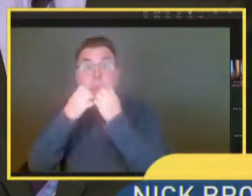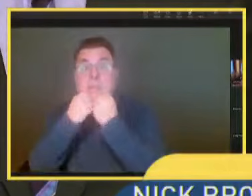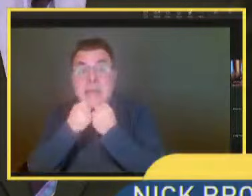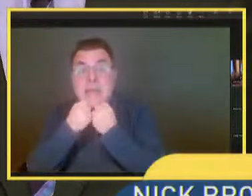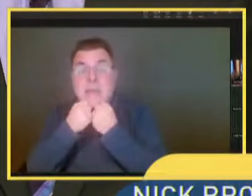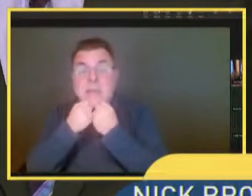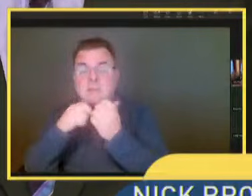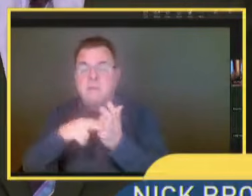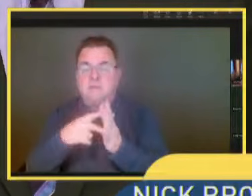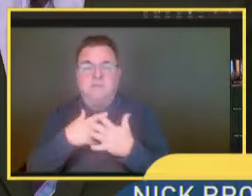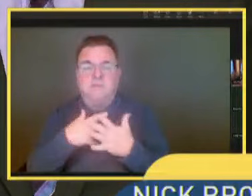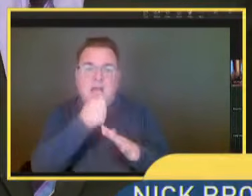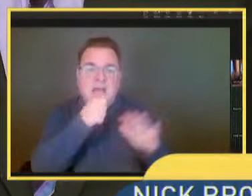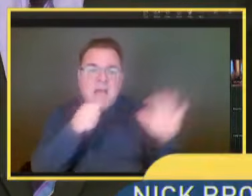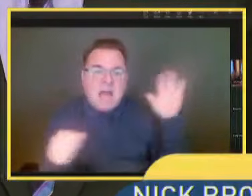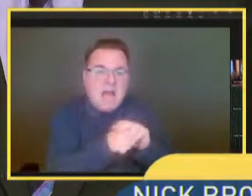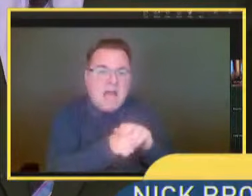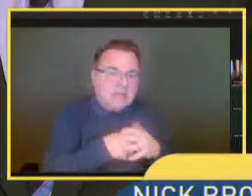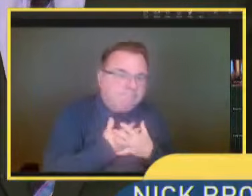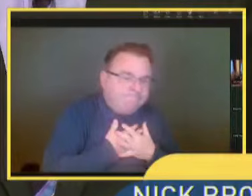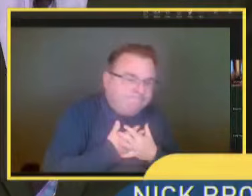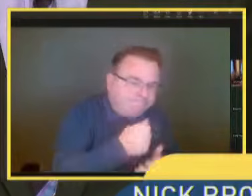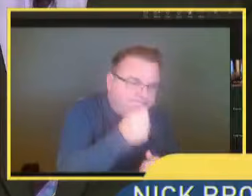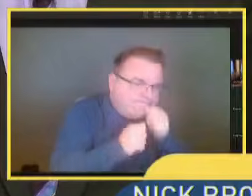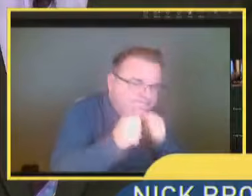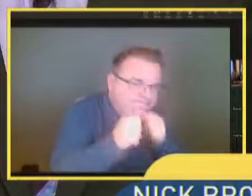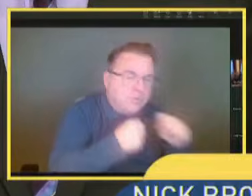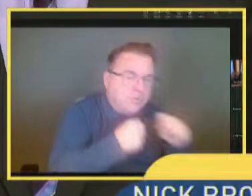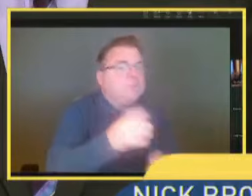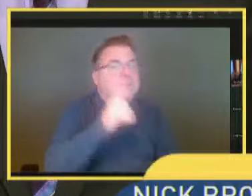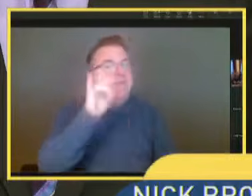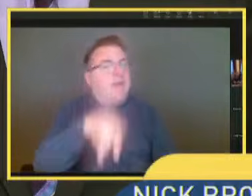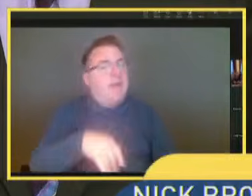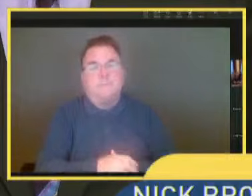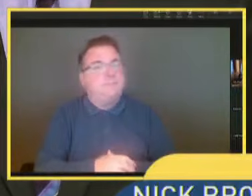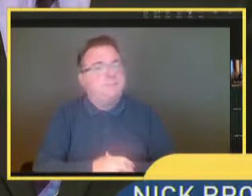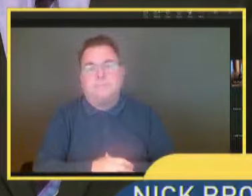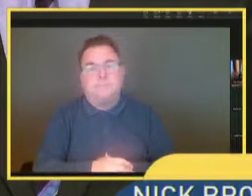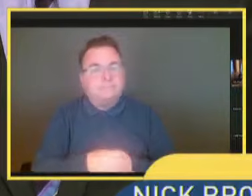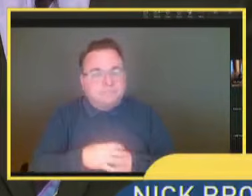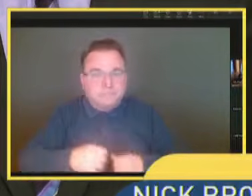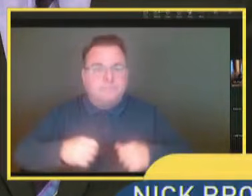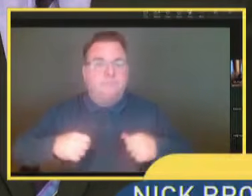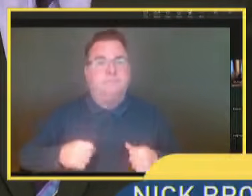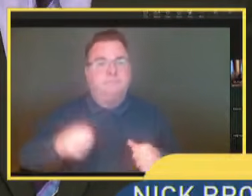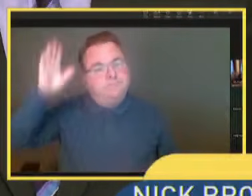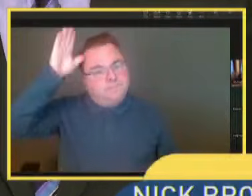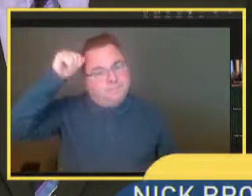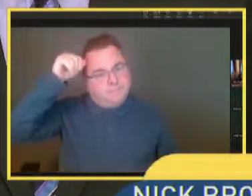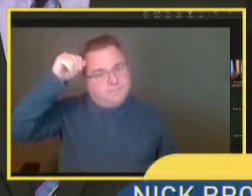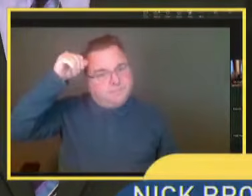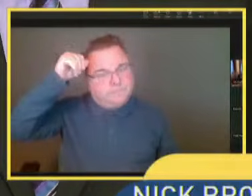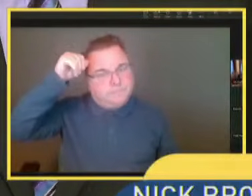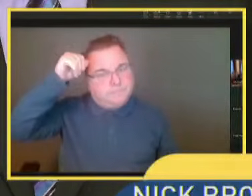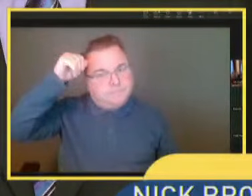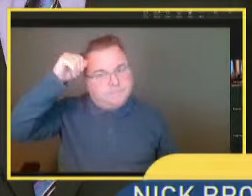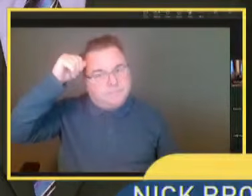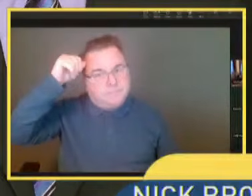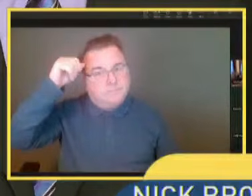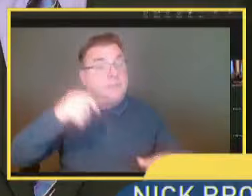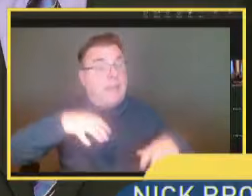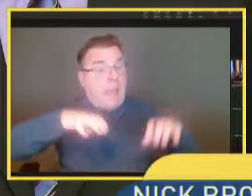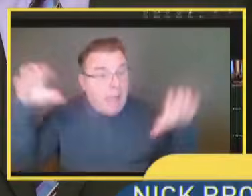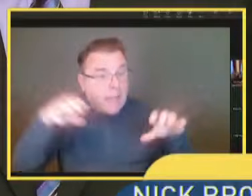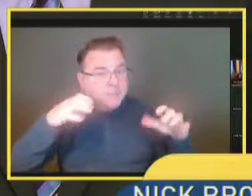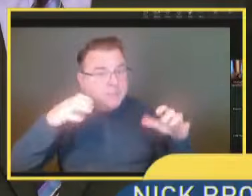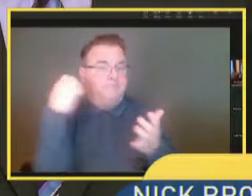and try to survive these next few years. Instead, we must be persistent. We must pursue every action that we can at a